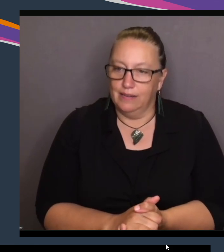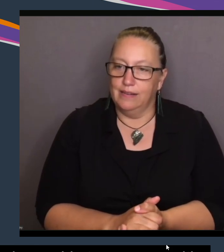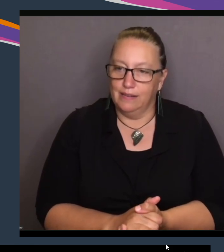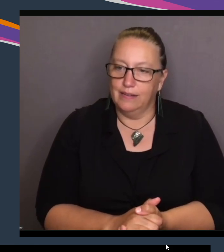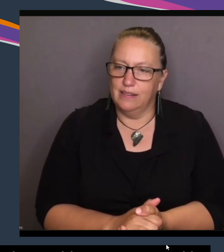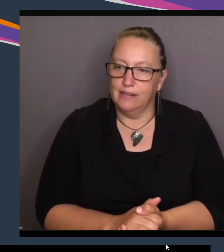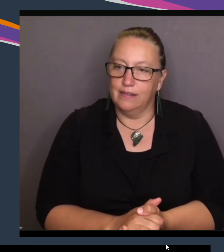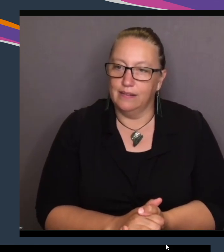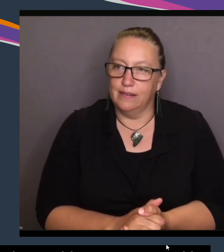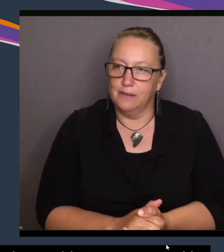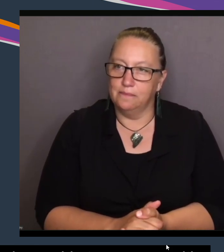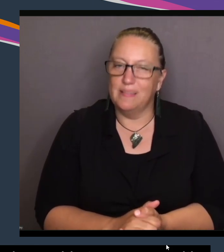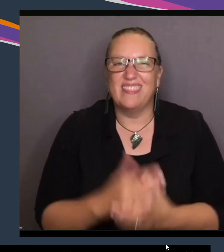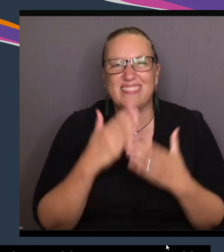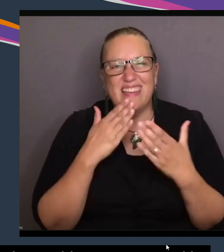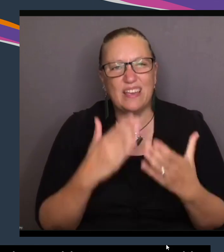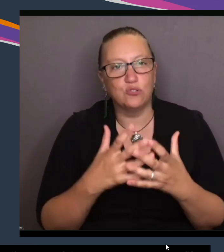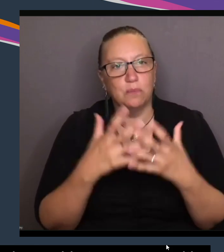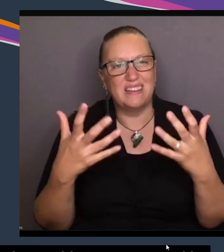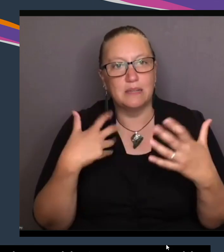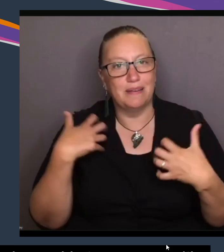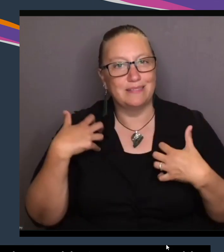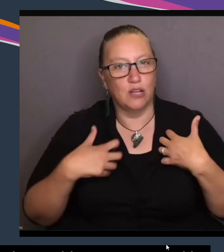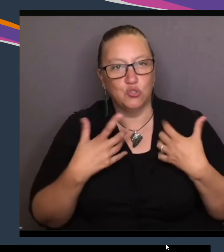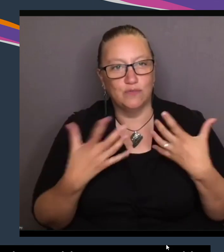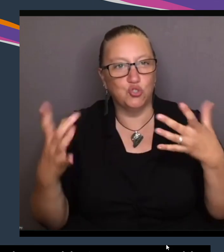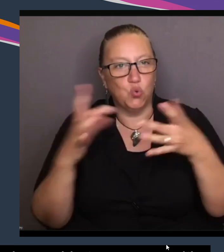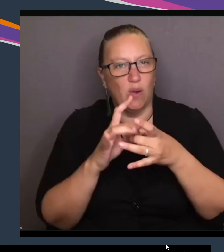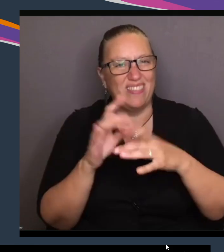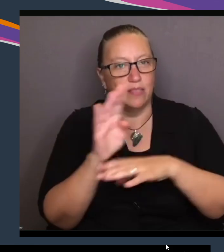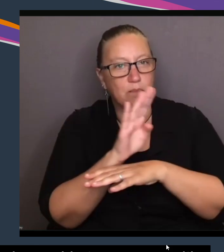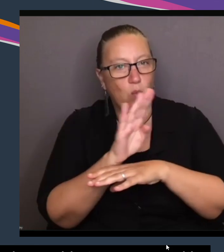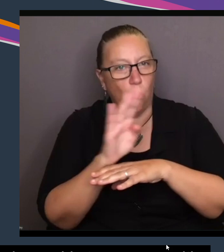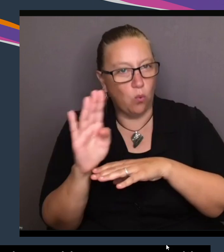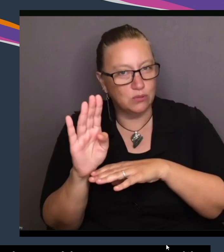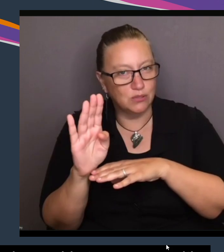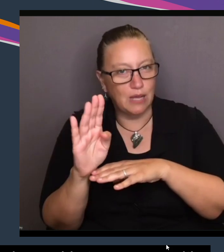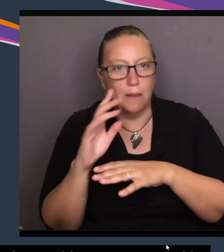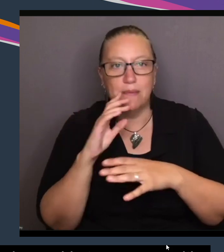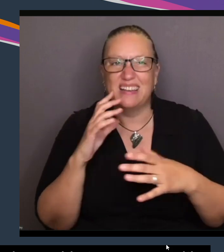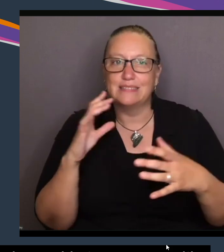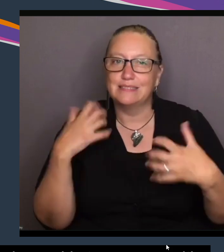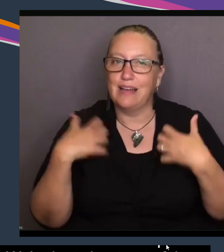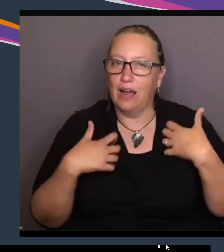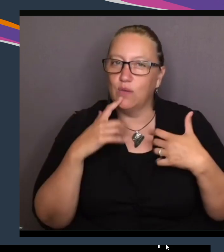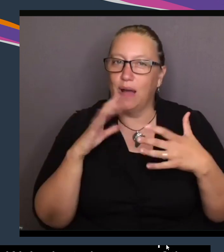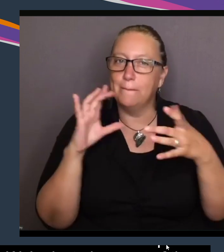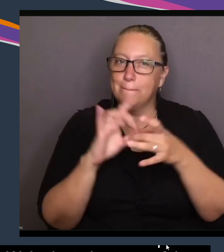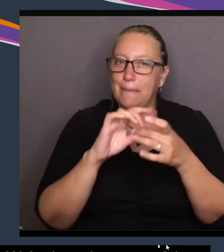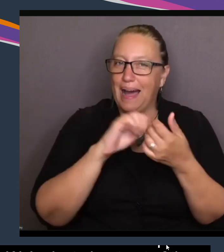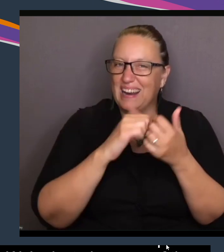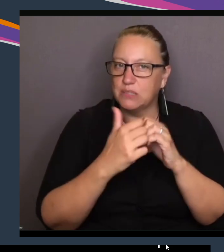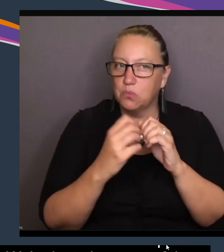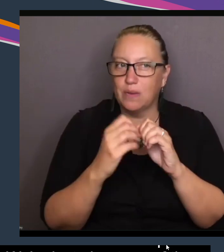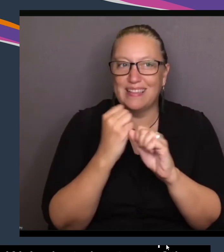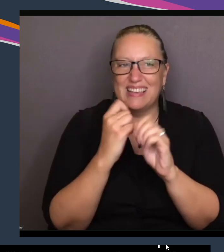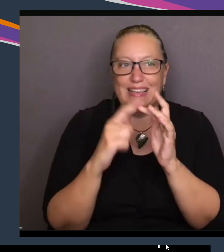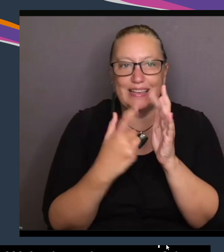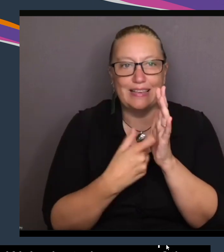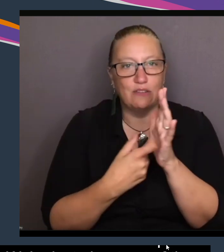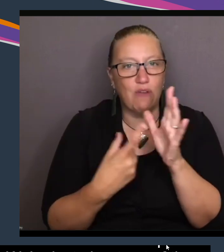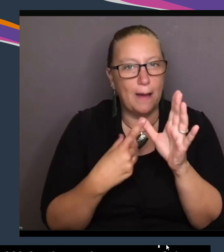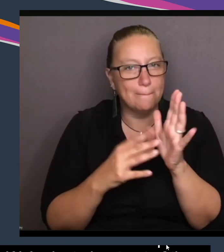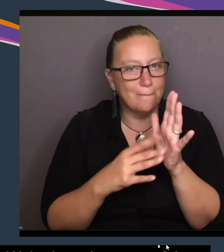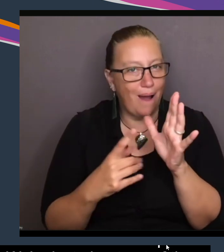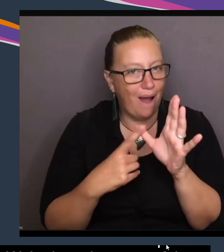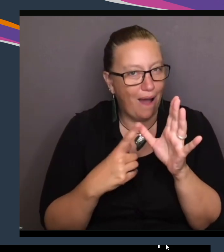So excited you're joining our board. So excited about our partnership with Girramar at UTS. Like to acknowledge